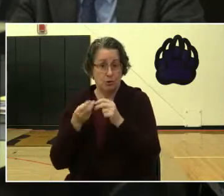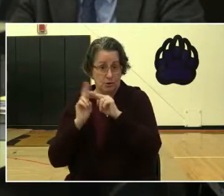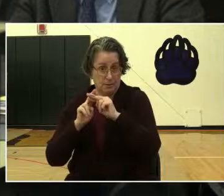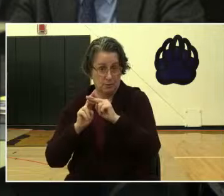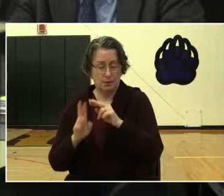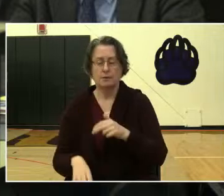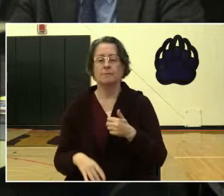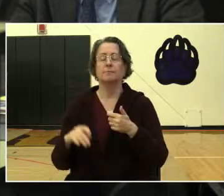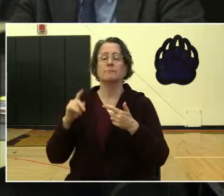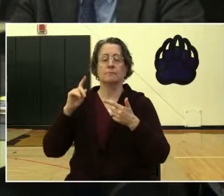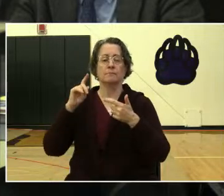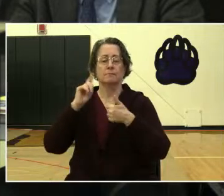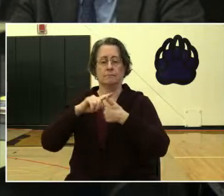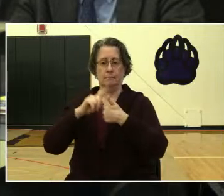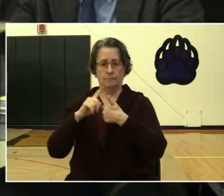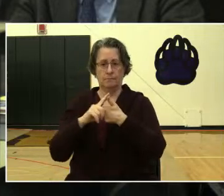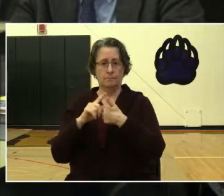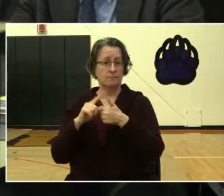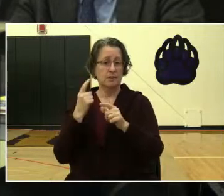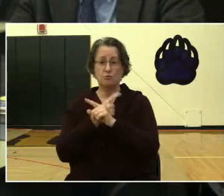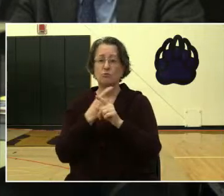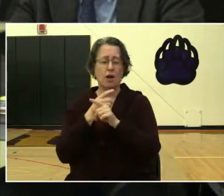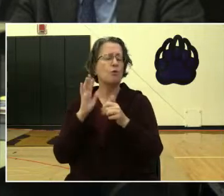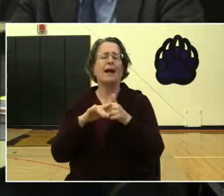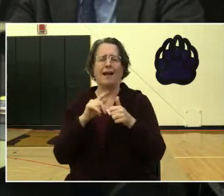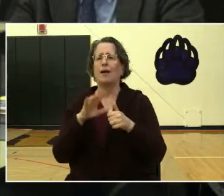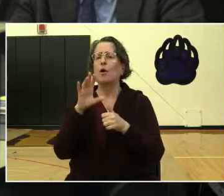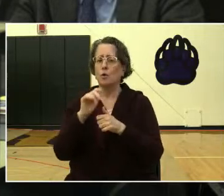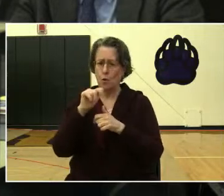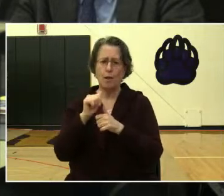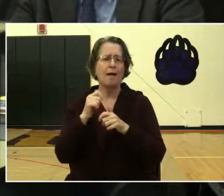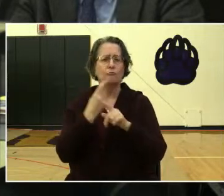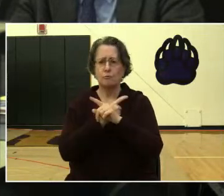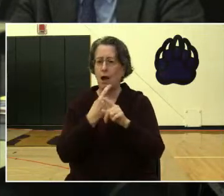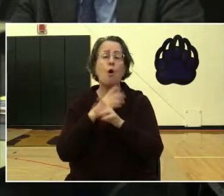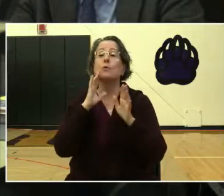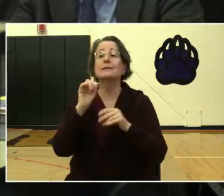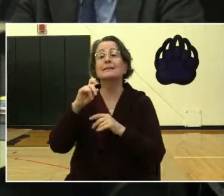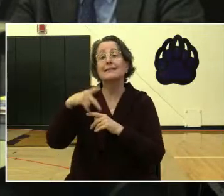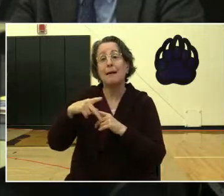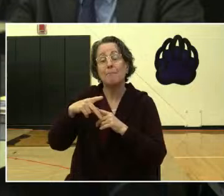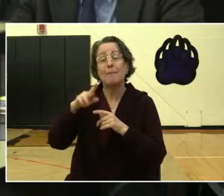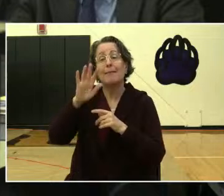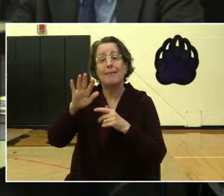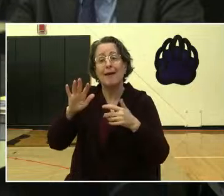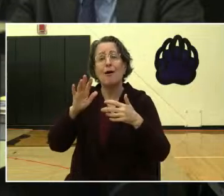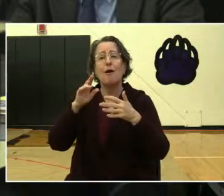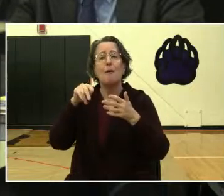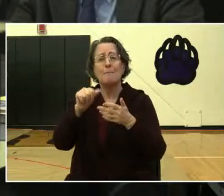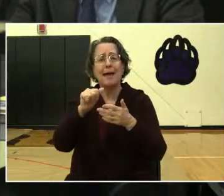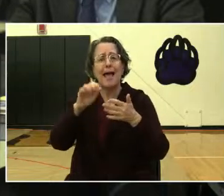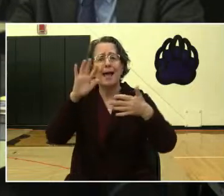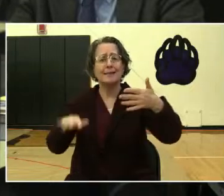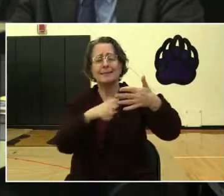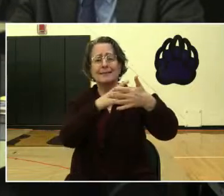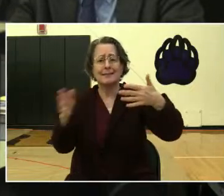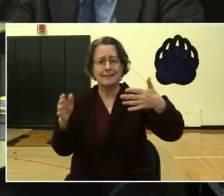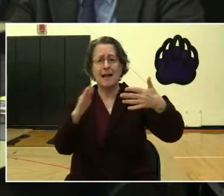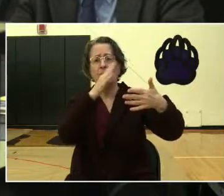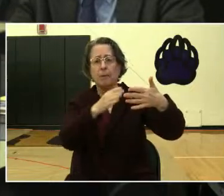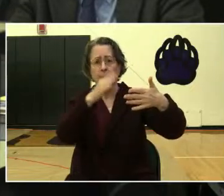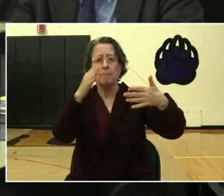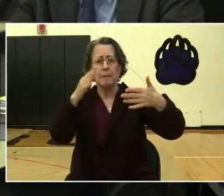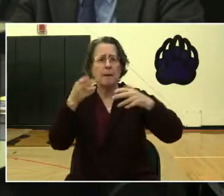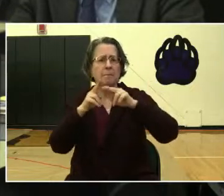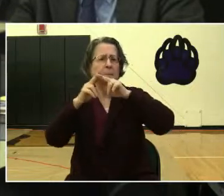item one were just regular 4% increase steps for uh department heads who are have a structure in their salary